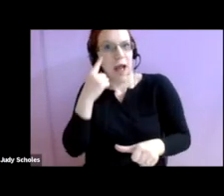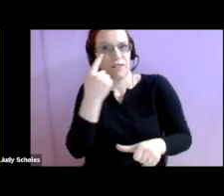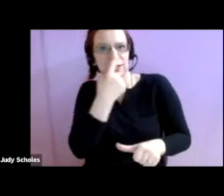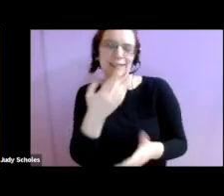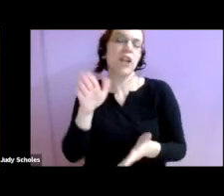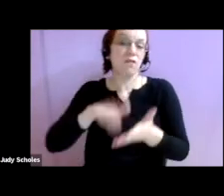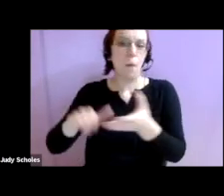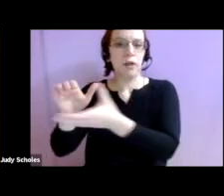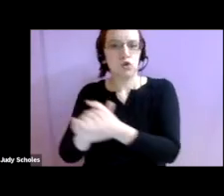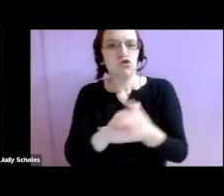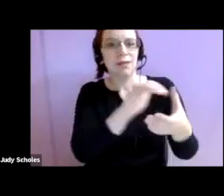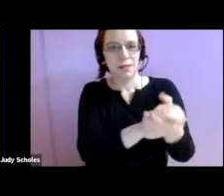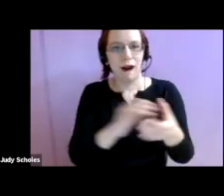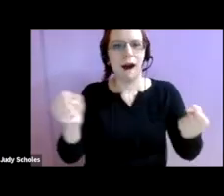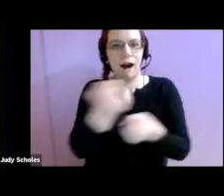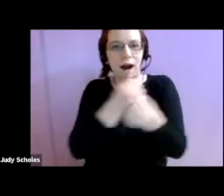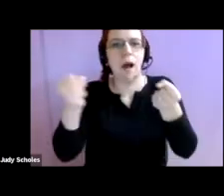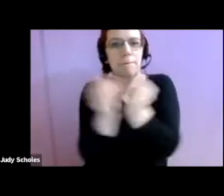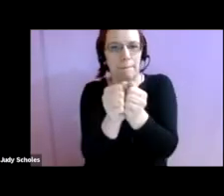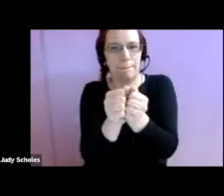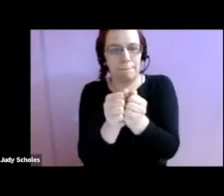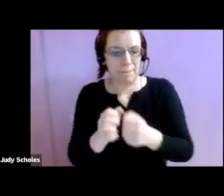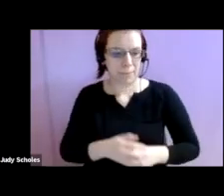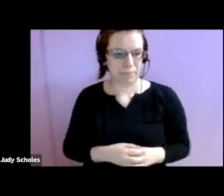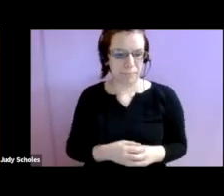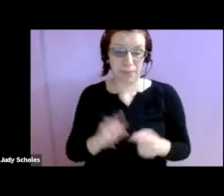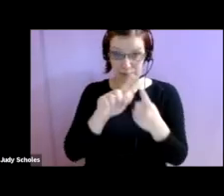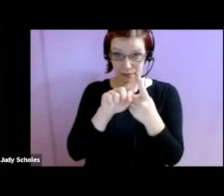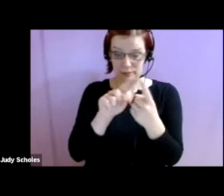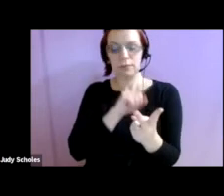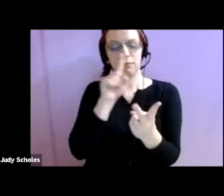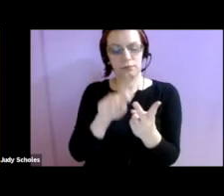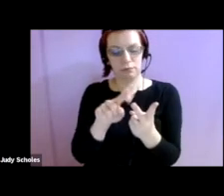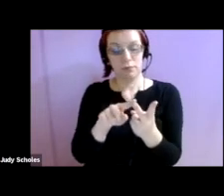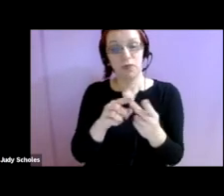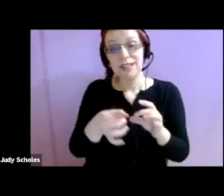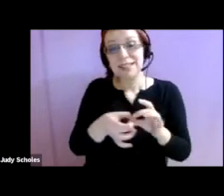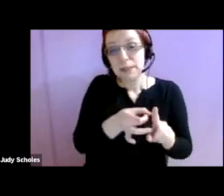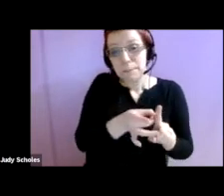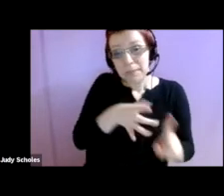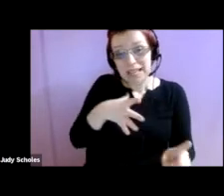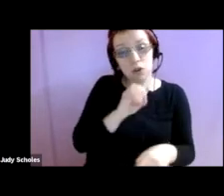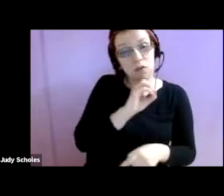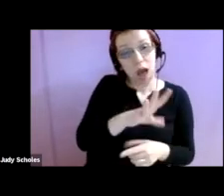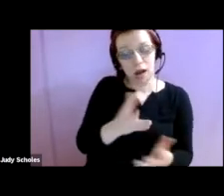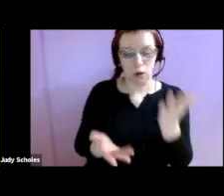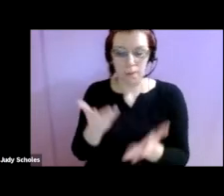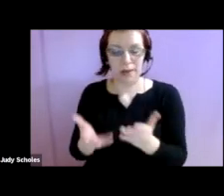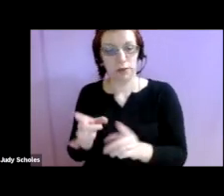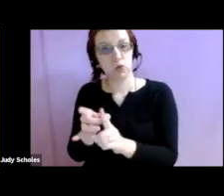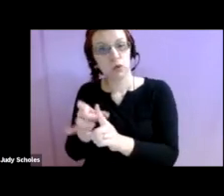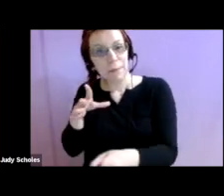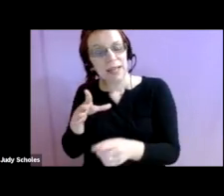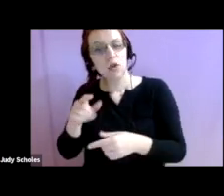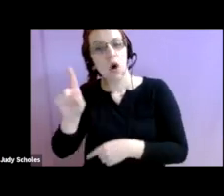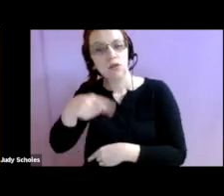We have a measurement for the first time of the speed of gravitational waves compared with the speed of light. Remember, the end of the